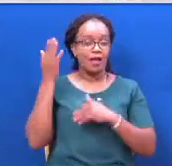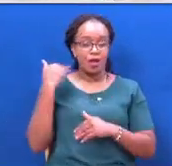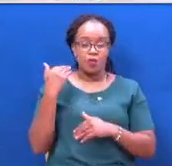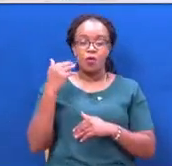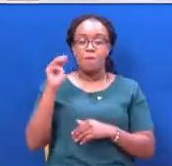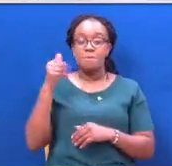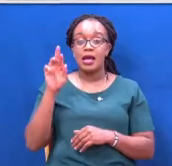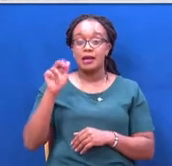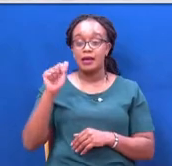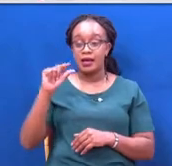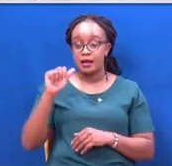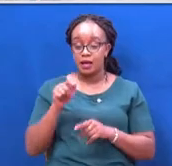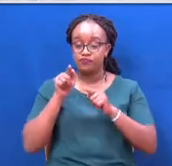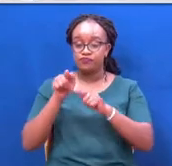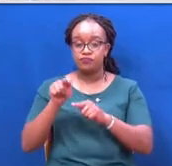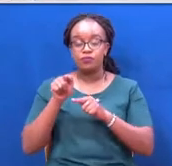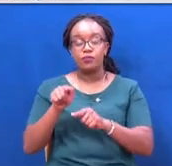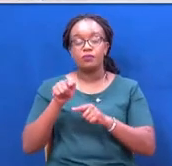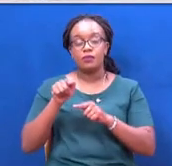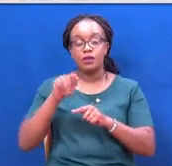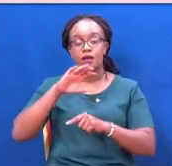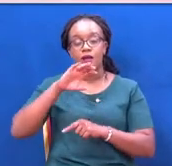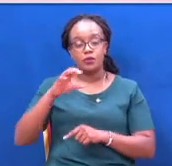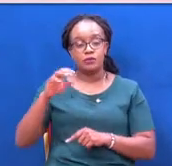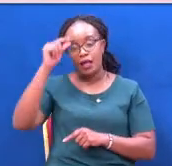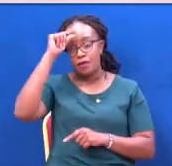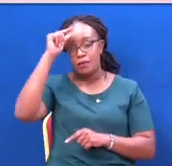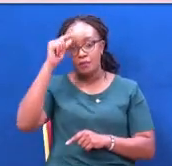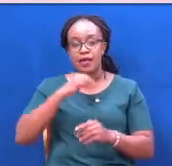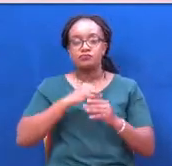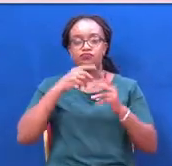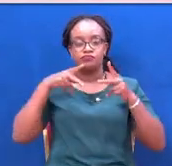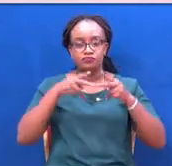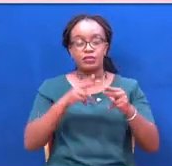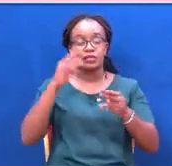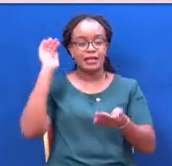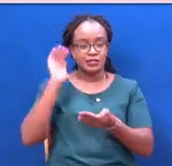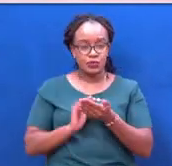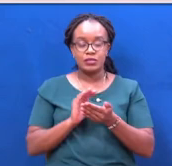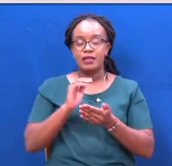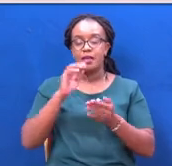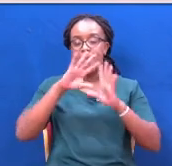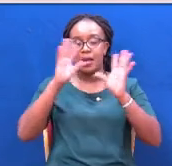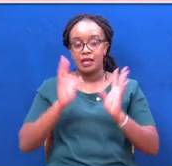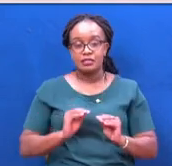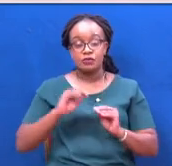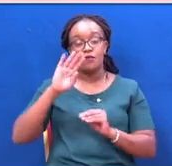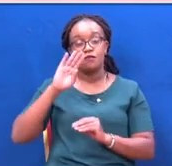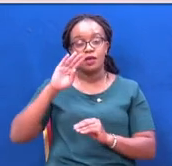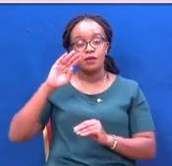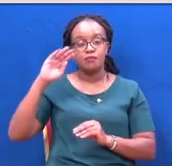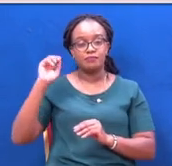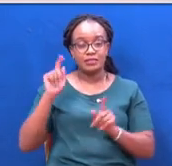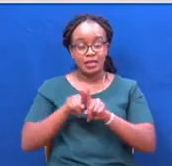national government of cutting the judiciary's budget by about 3 billion shillings, crippling Maraga's mobile court pilot